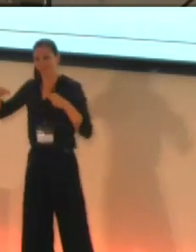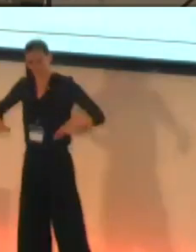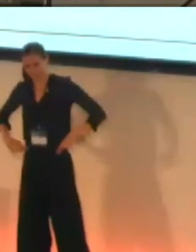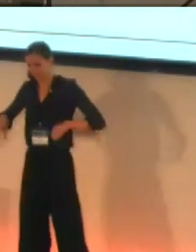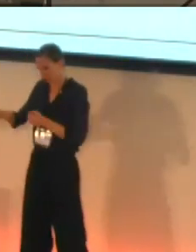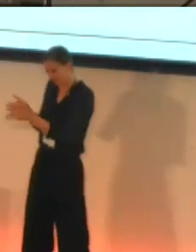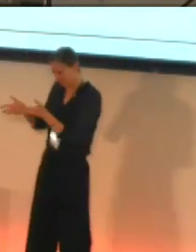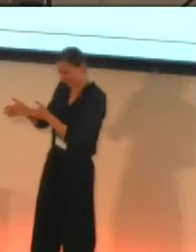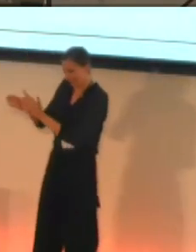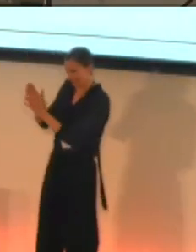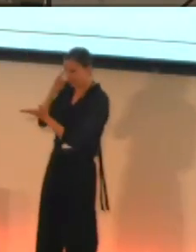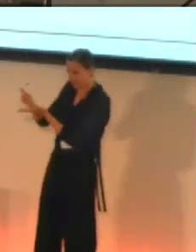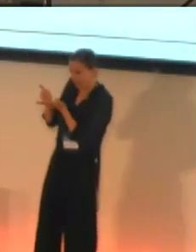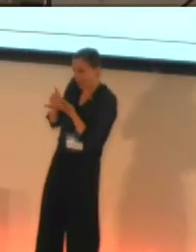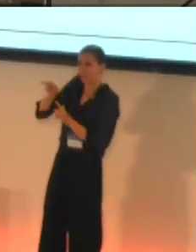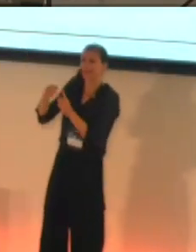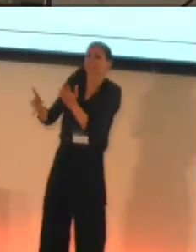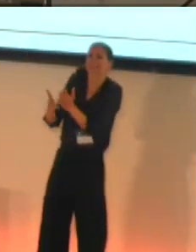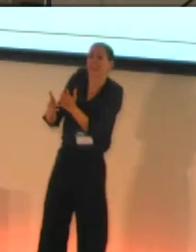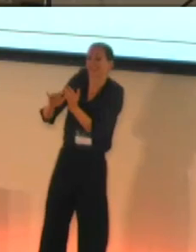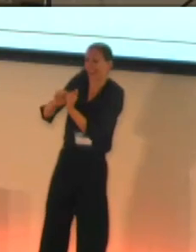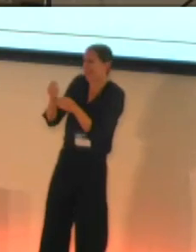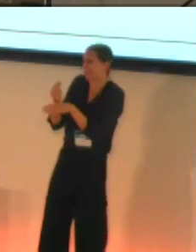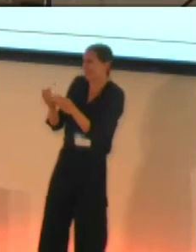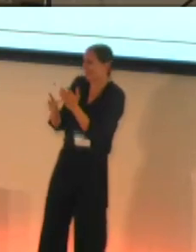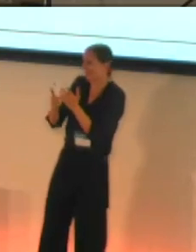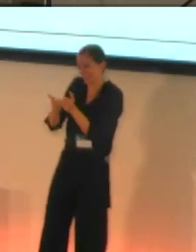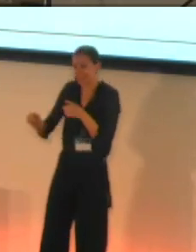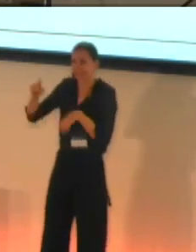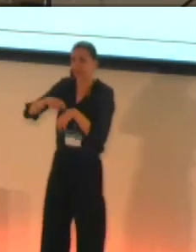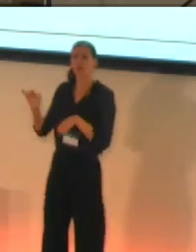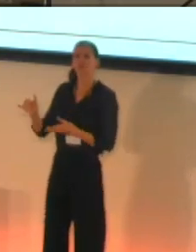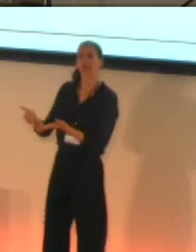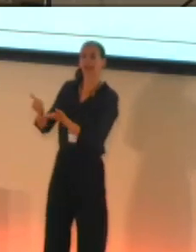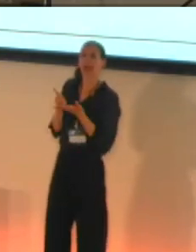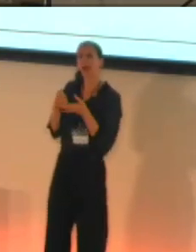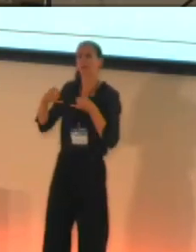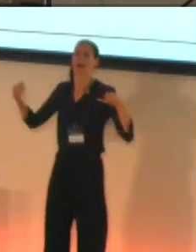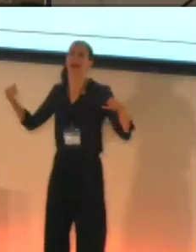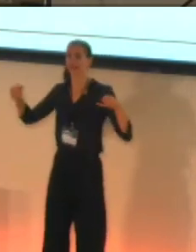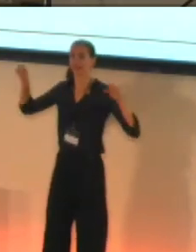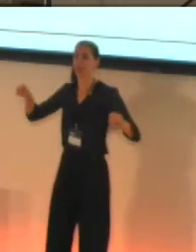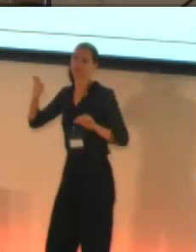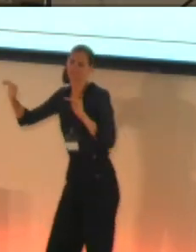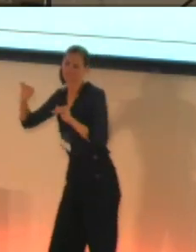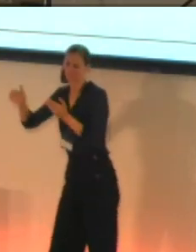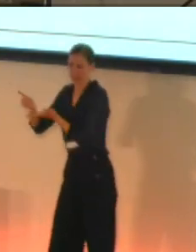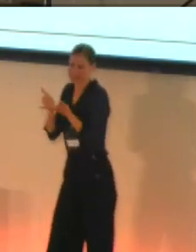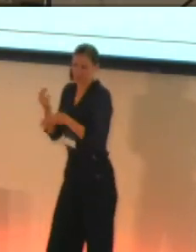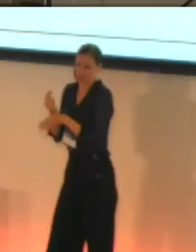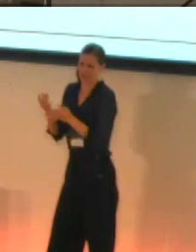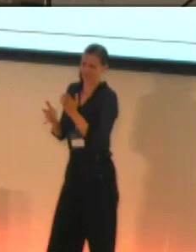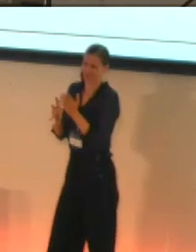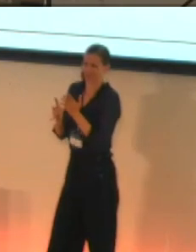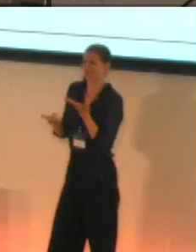point in time. It was almost like a sort of helpline, but at the same time, a social companion that could really bolster their confidence in this